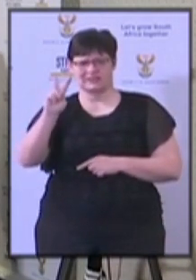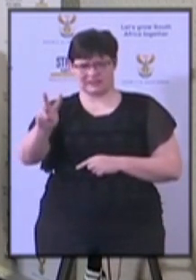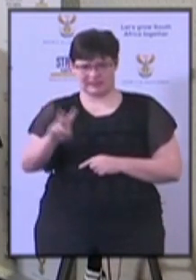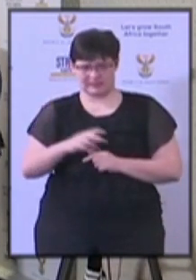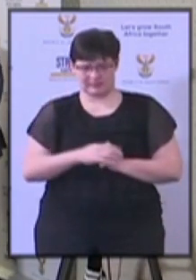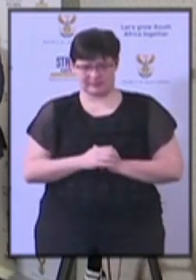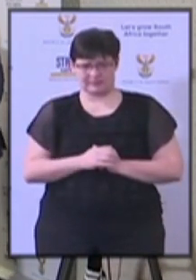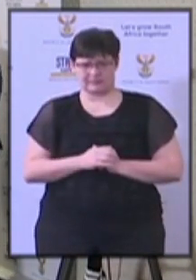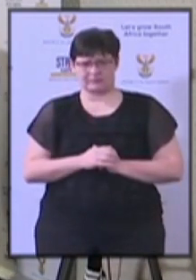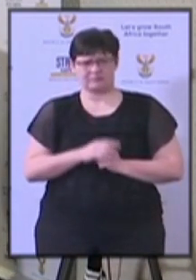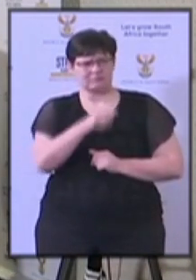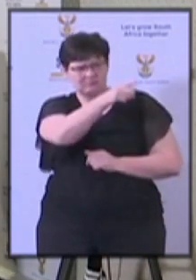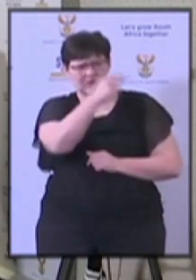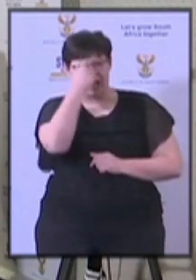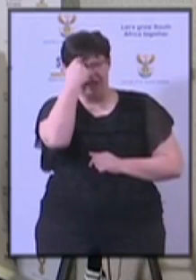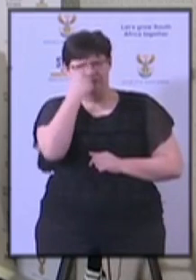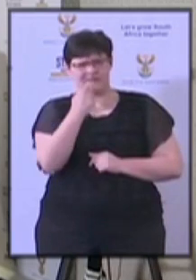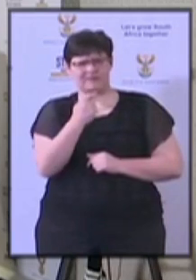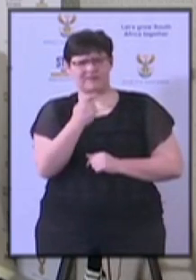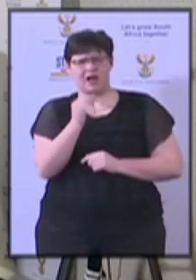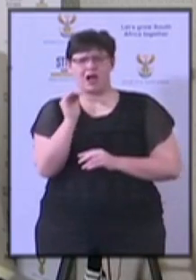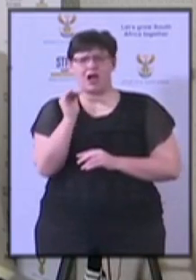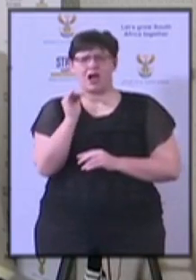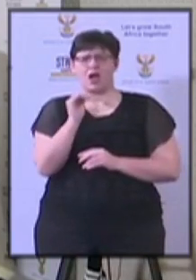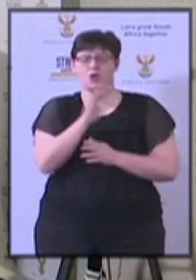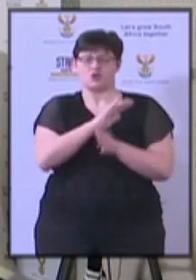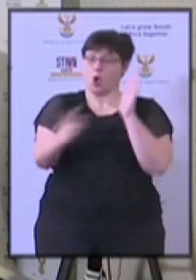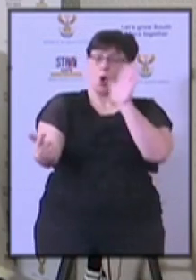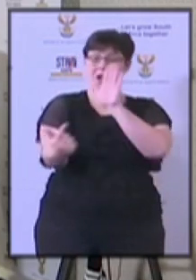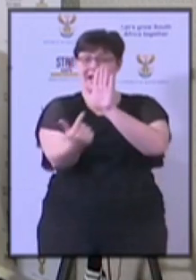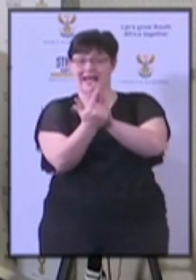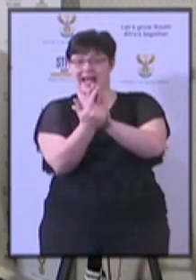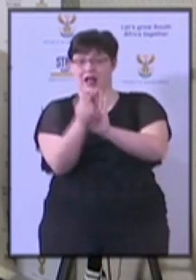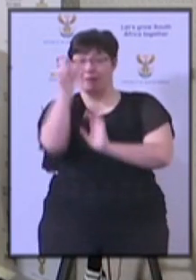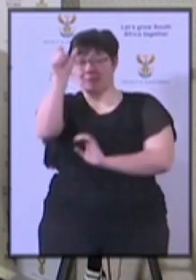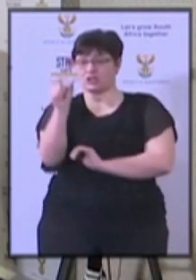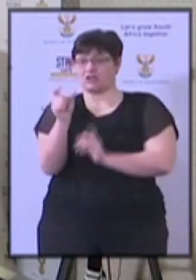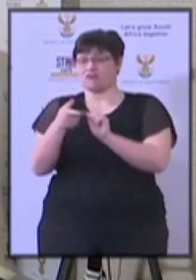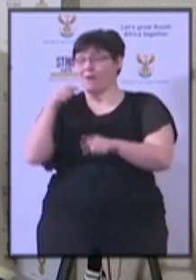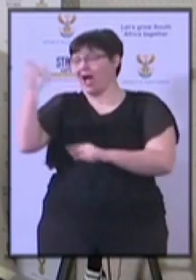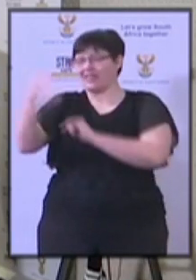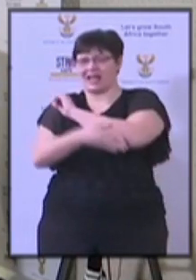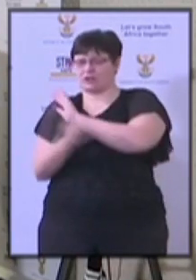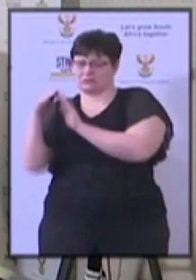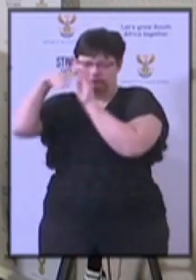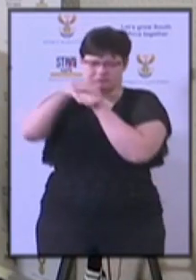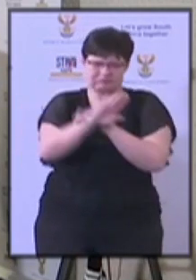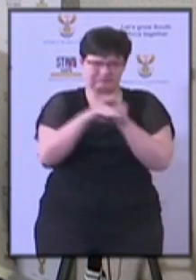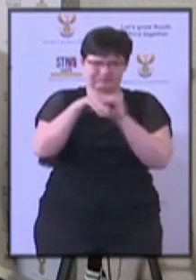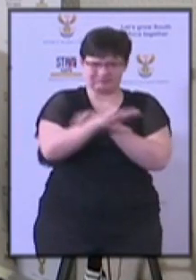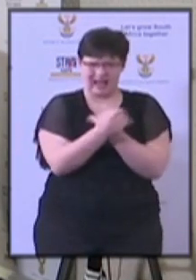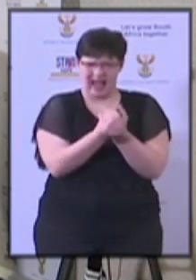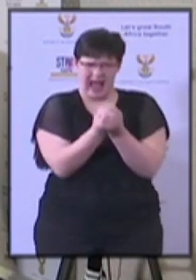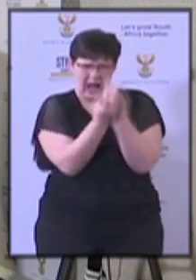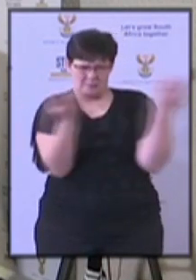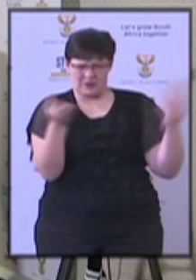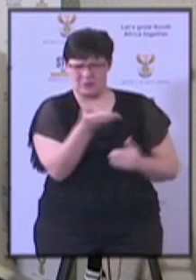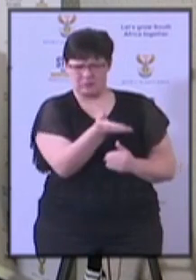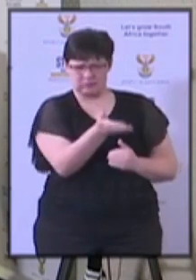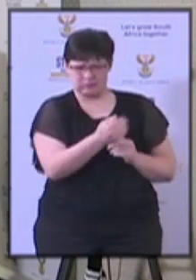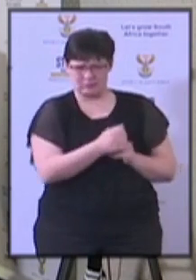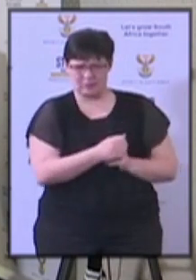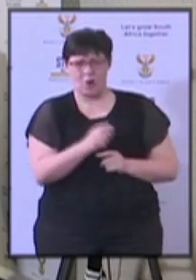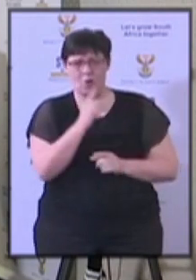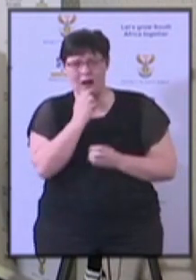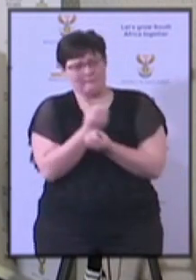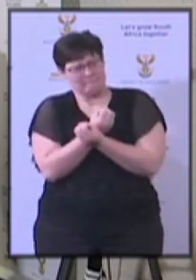estimate as to how many illegal foreigners are in the country? Which is the most common method that illegal